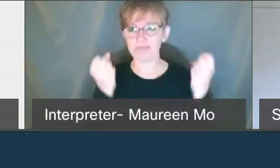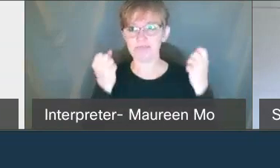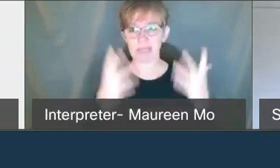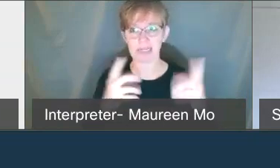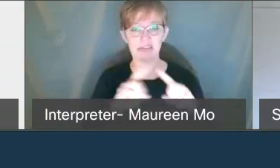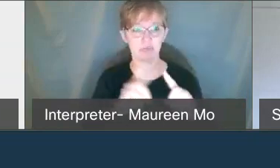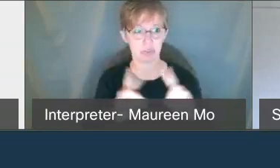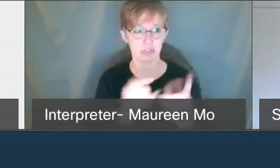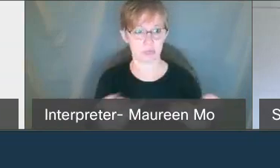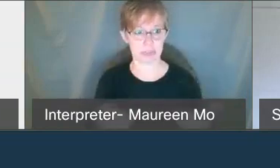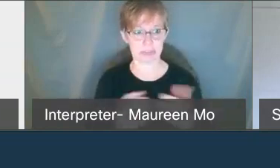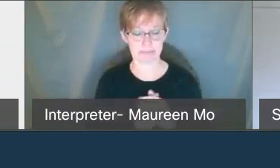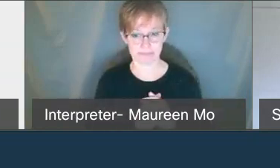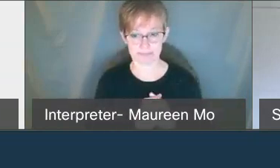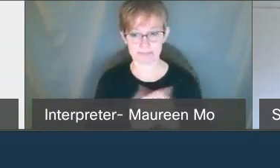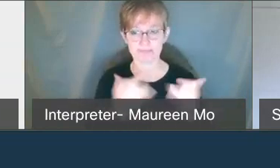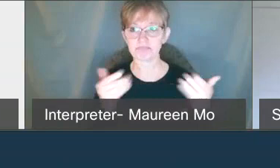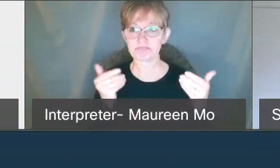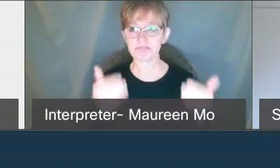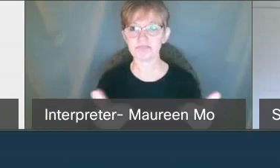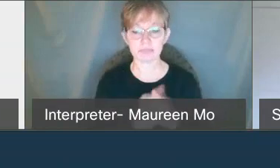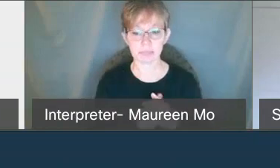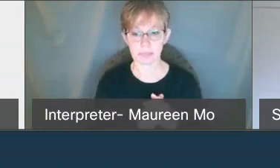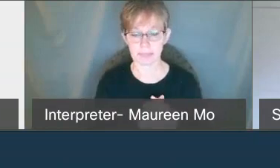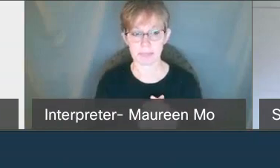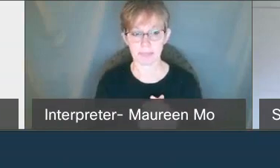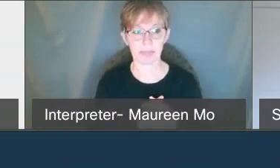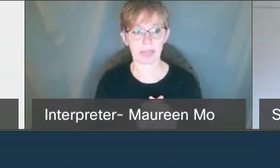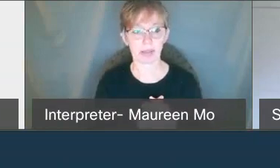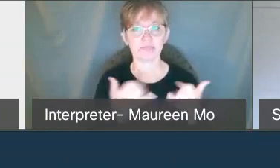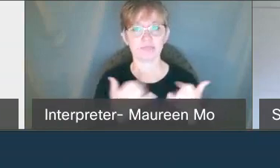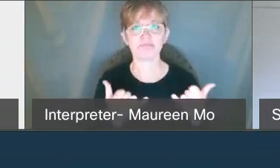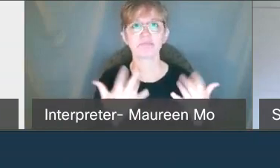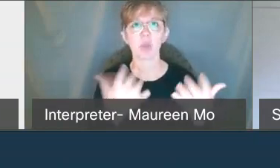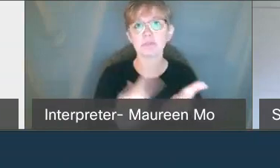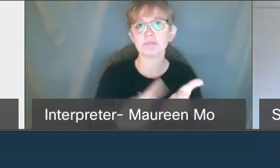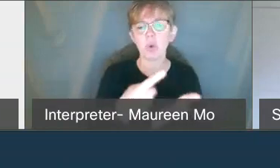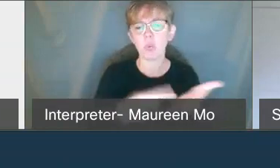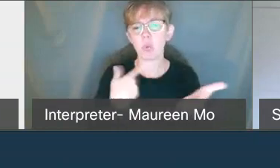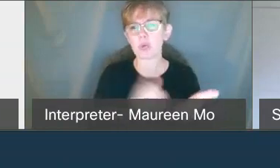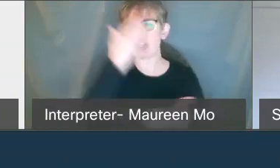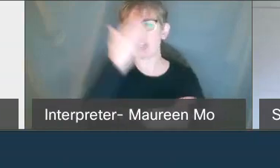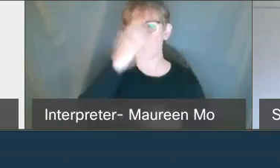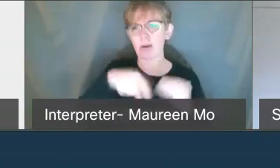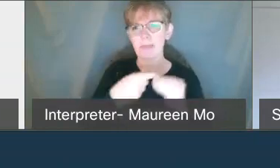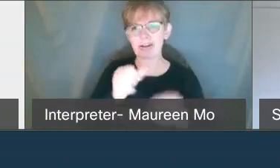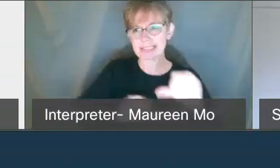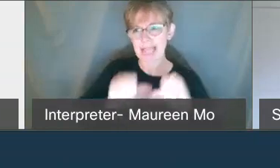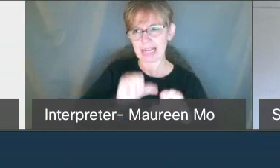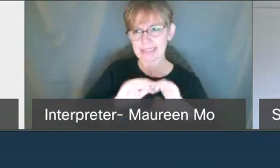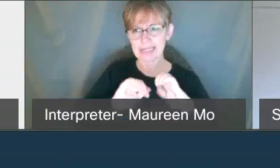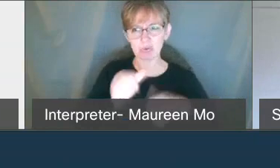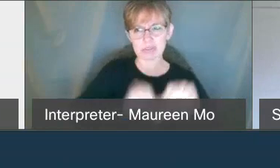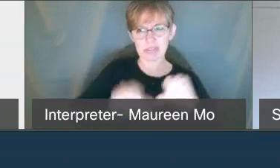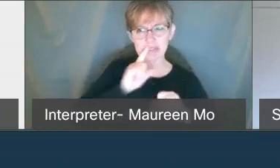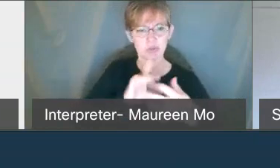All right, so moving right along, I wanted to talk now about what we know about the state of science as it relates to these instruments. And